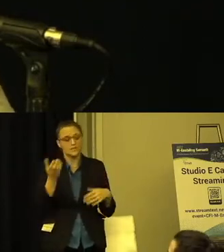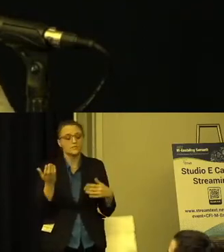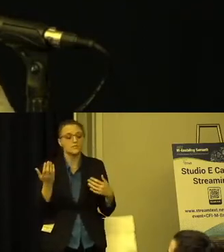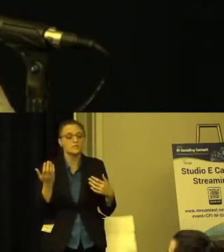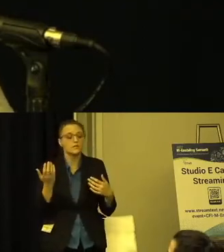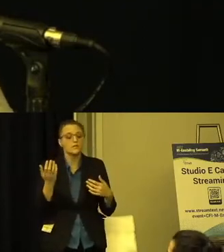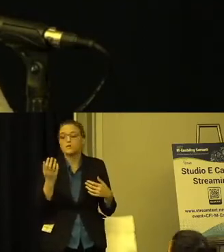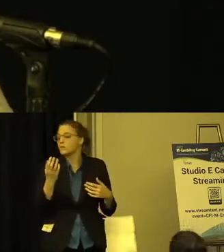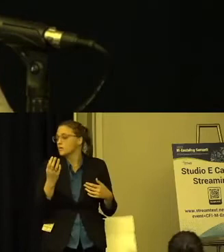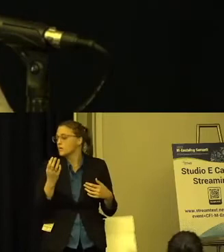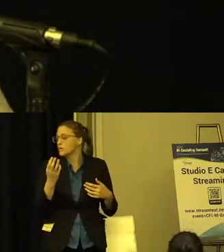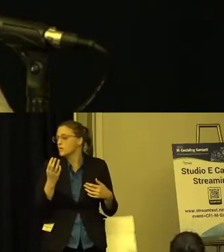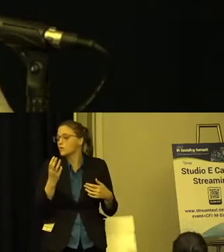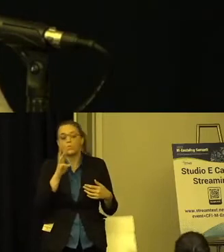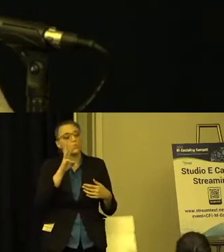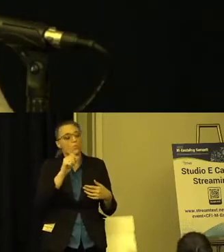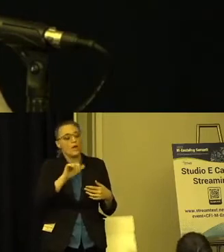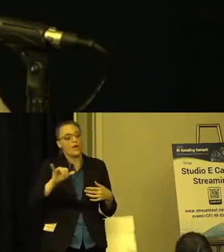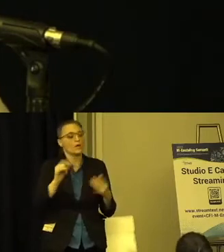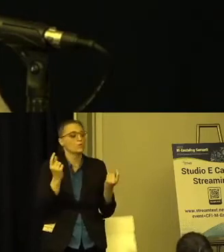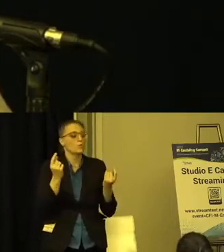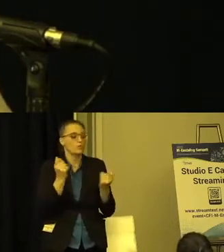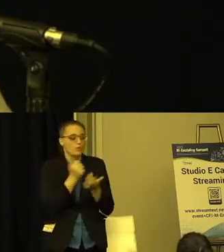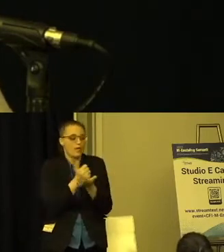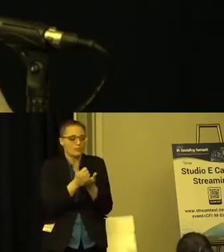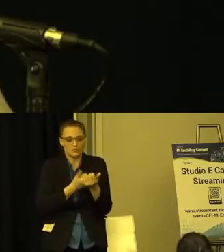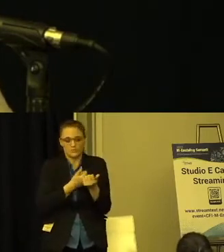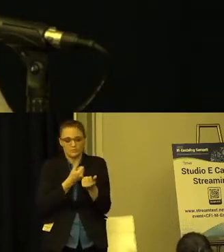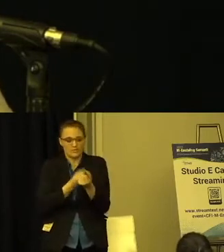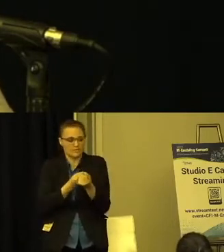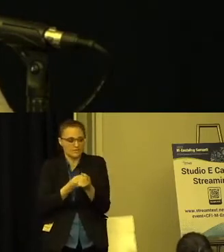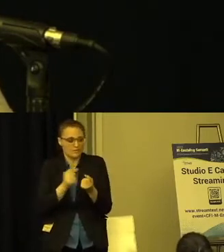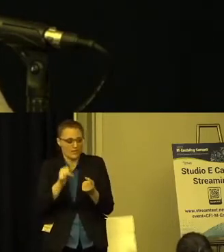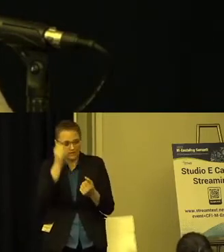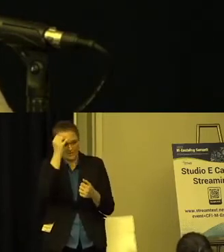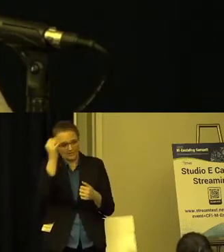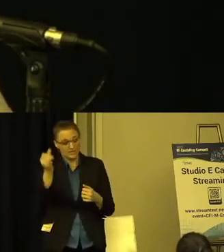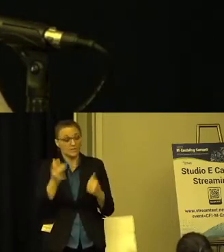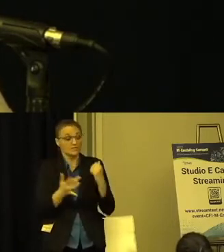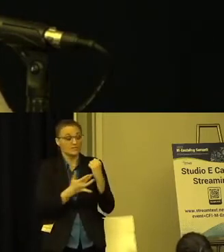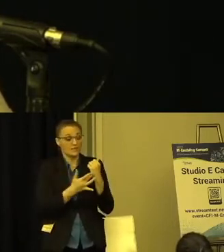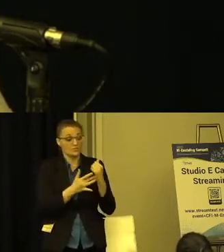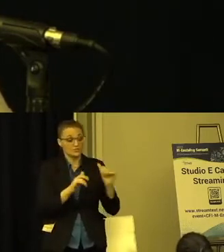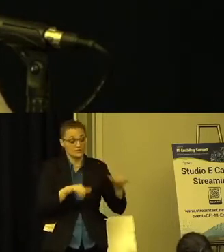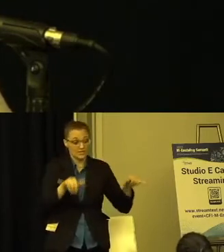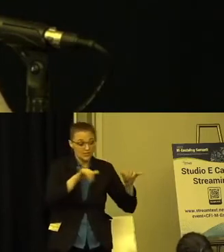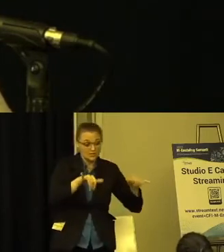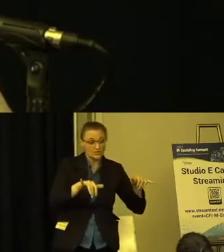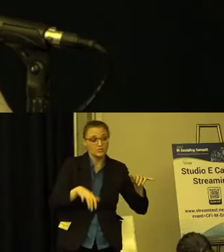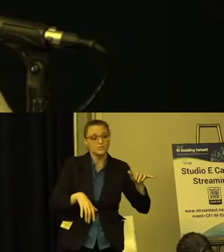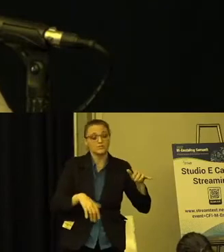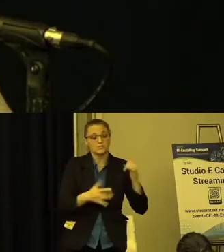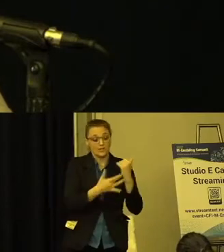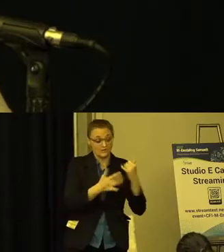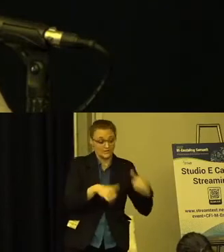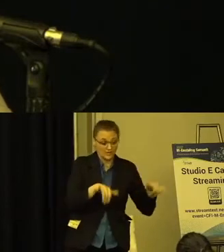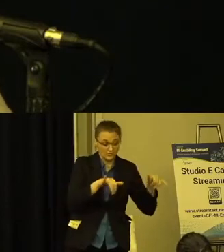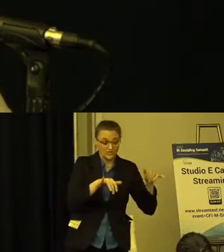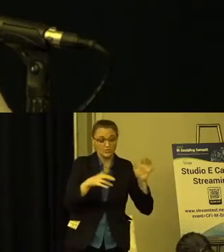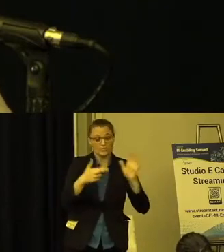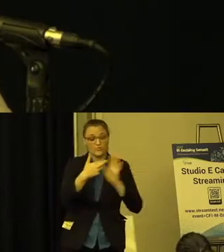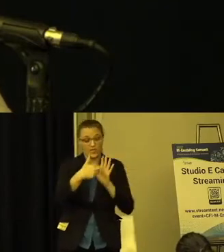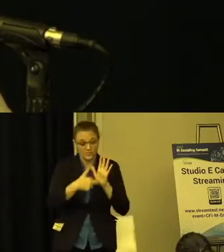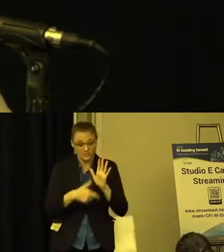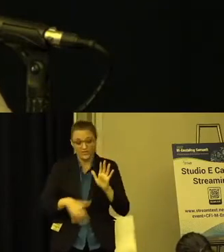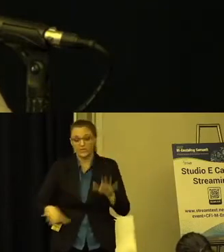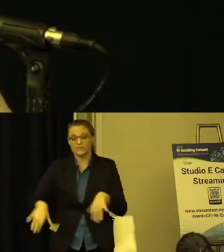here to help, to assist with the idea that there's a technical standard, there's a regulation, and there is the adoption